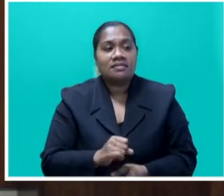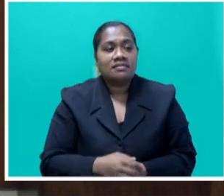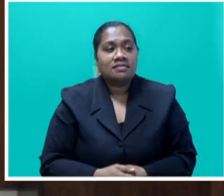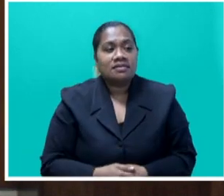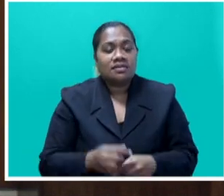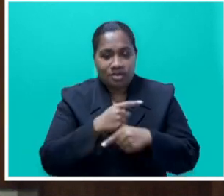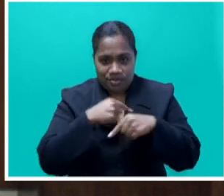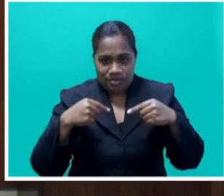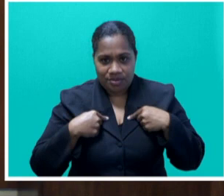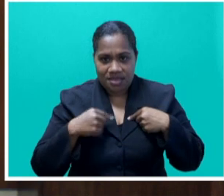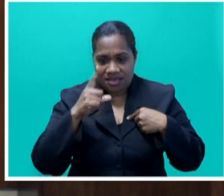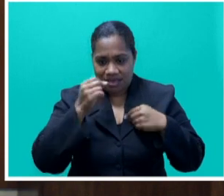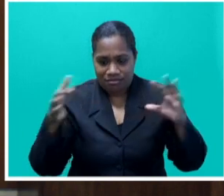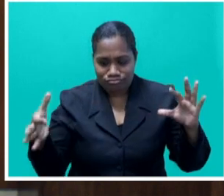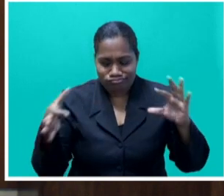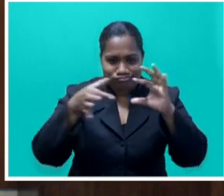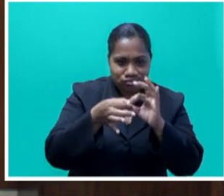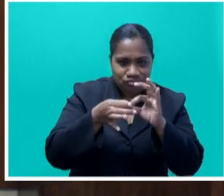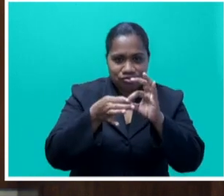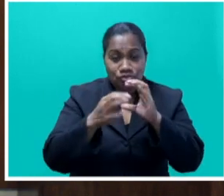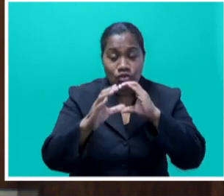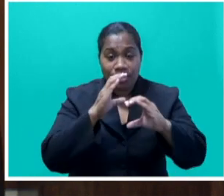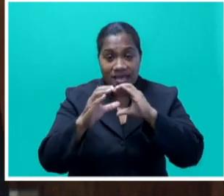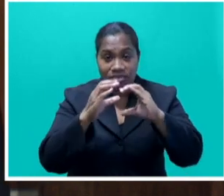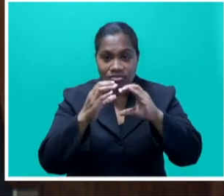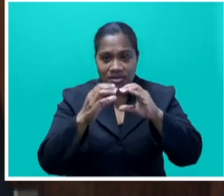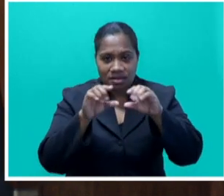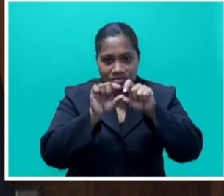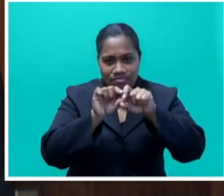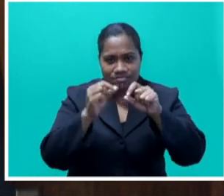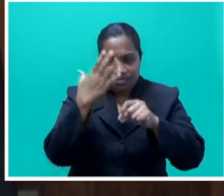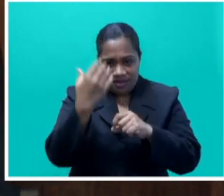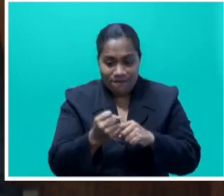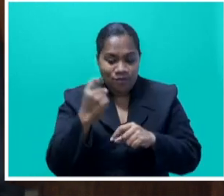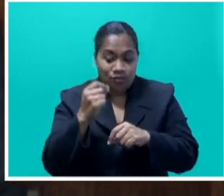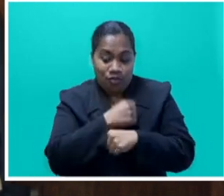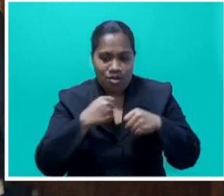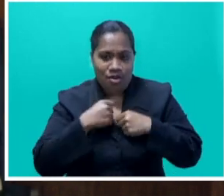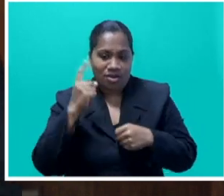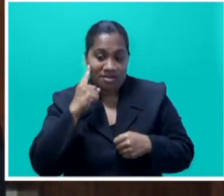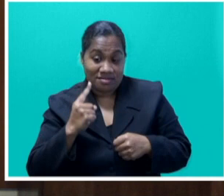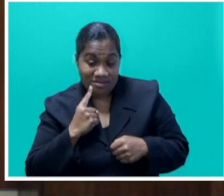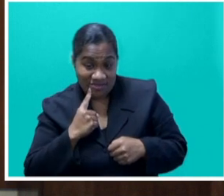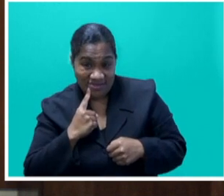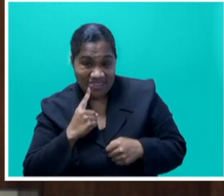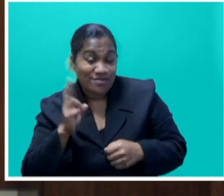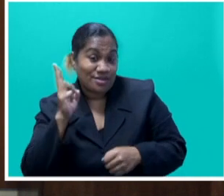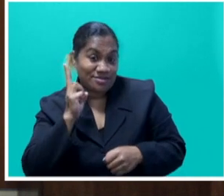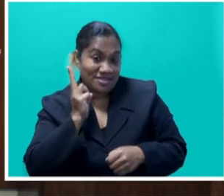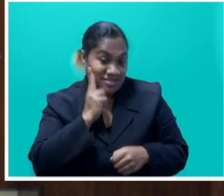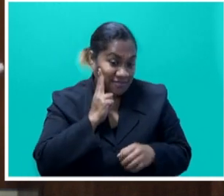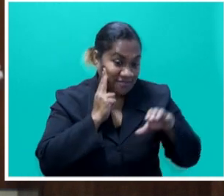to bridge the communication gap which our hearing impaired